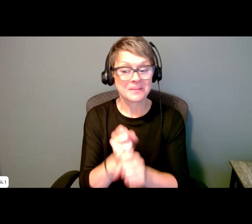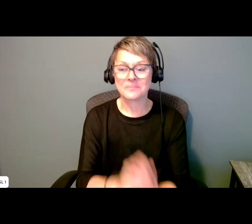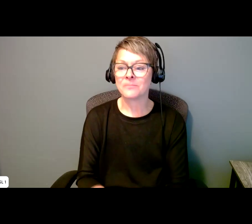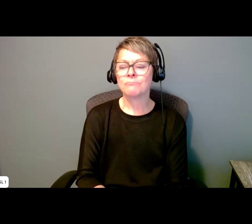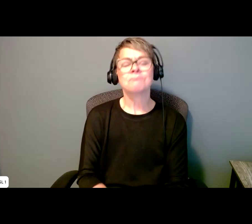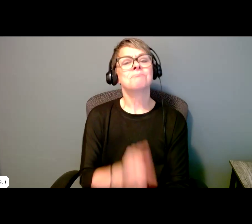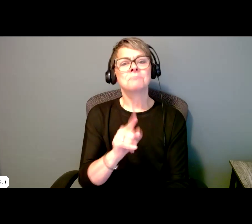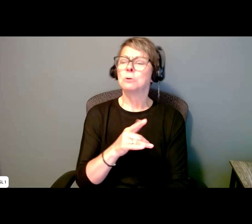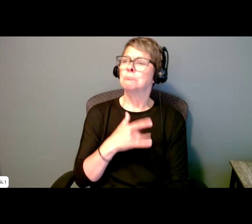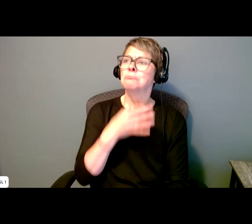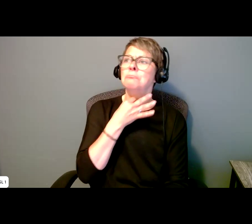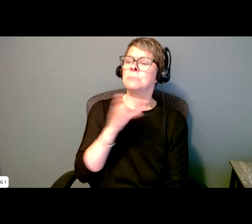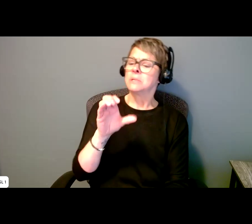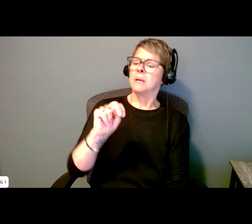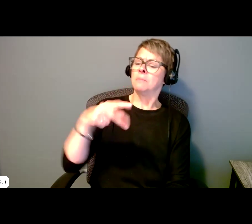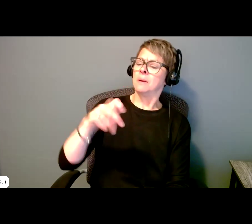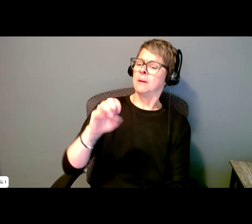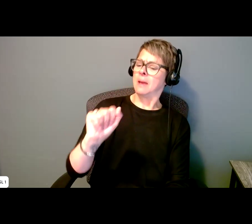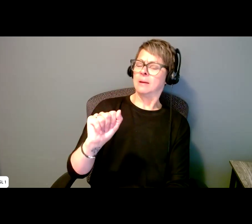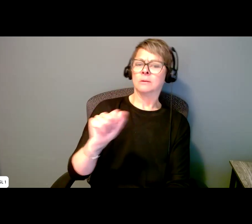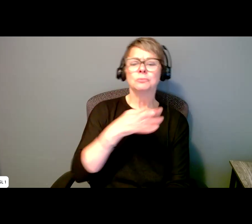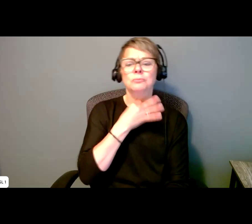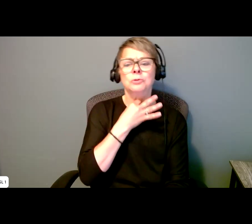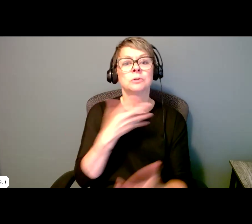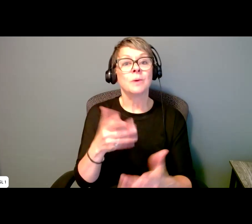about CNPEA, I encourage you to visit our website,